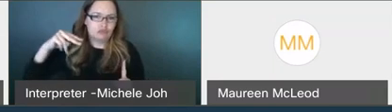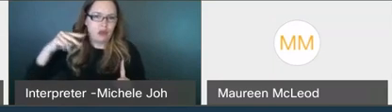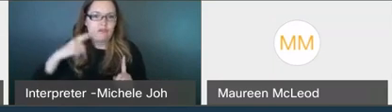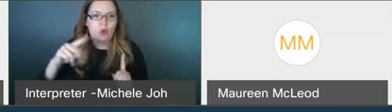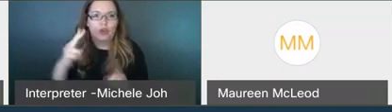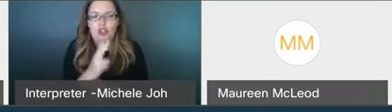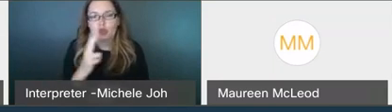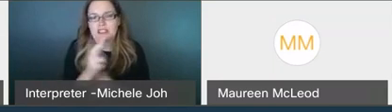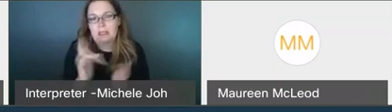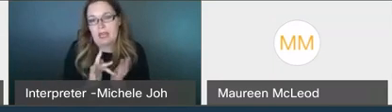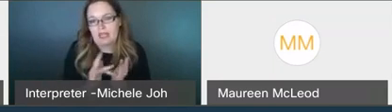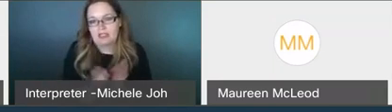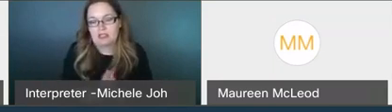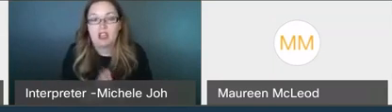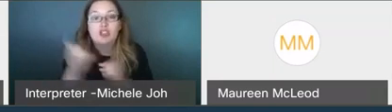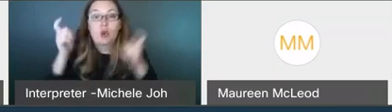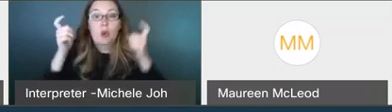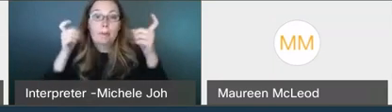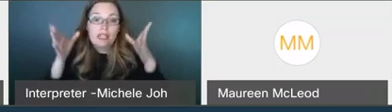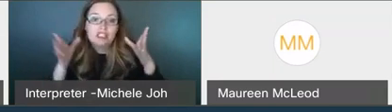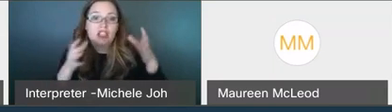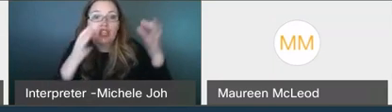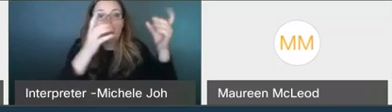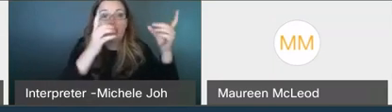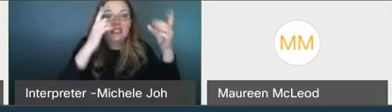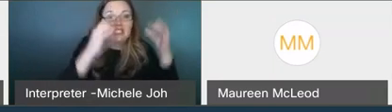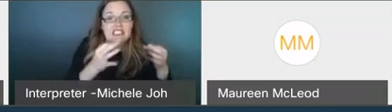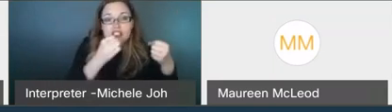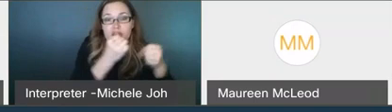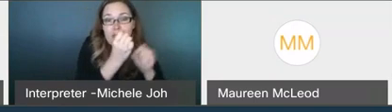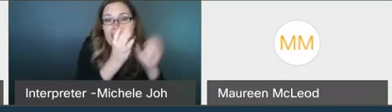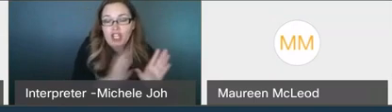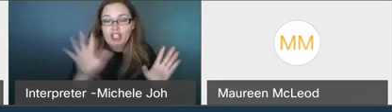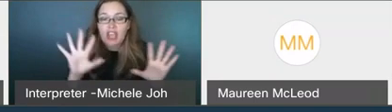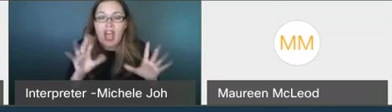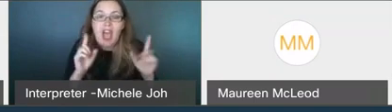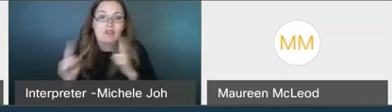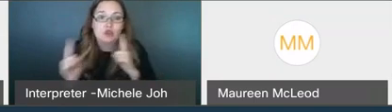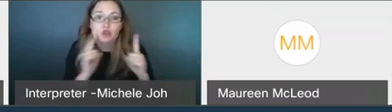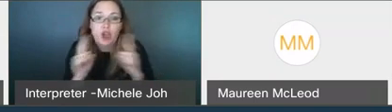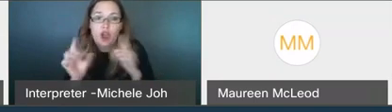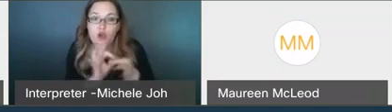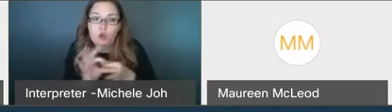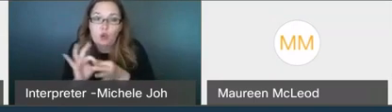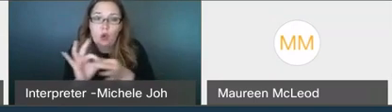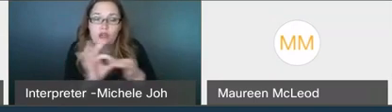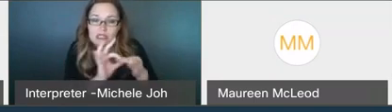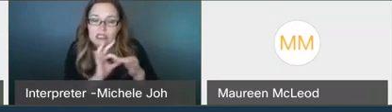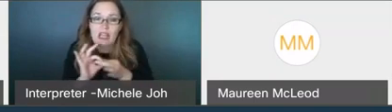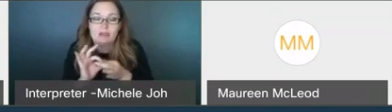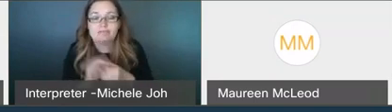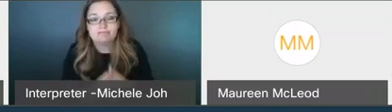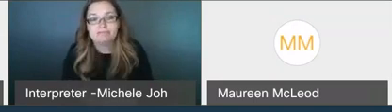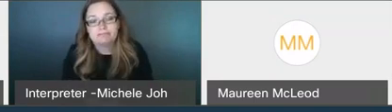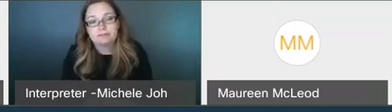and decision makers about what is best within a program, and looks at the inaccurate beliefs they may have